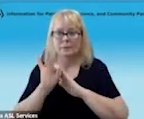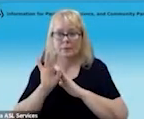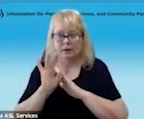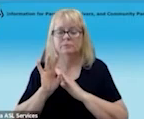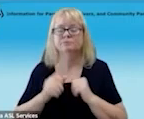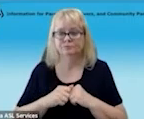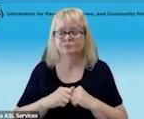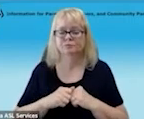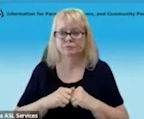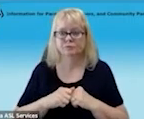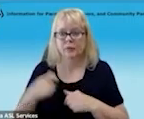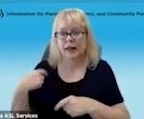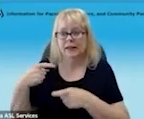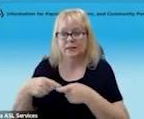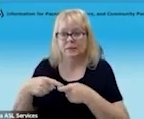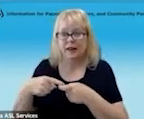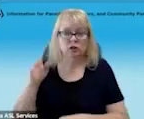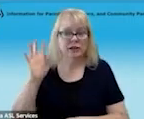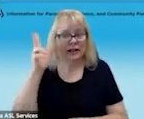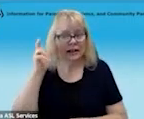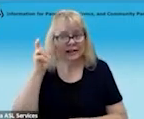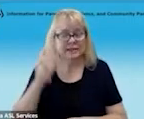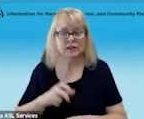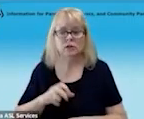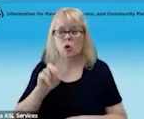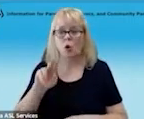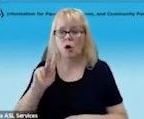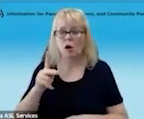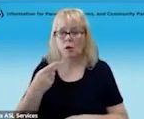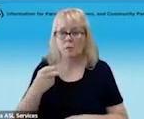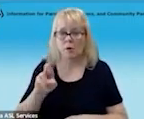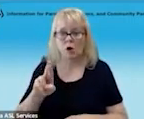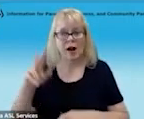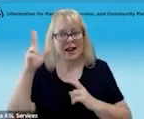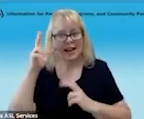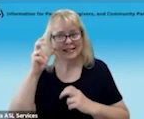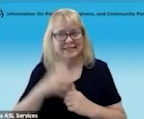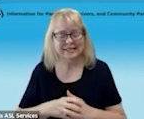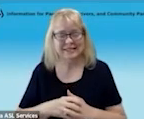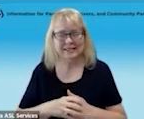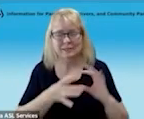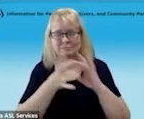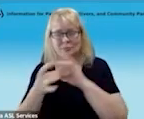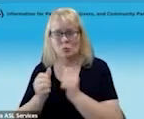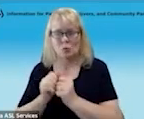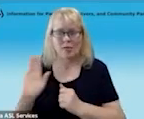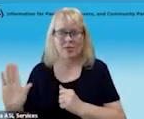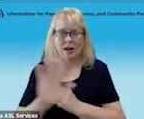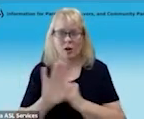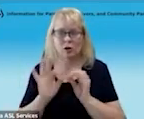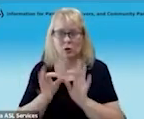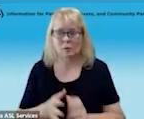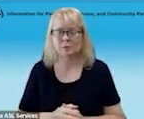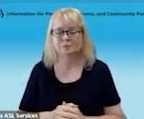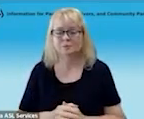be accessed by clicking the interpretation button located at the bottom right of your screen.